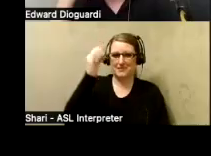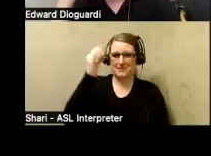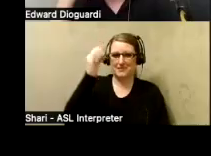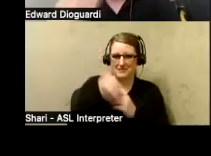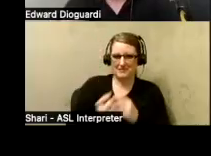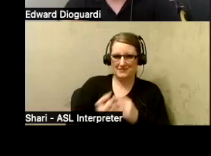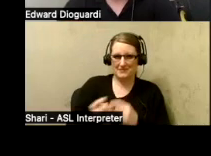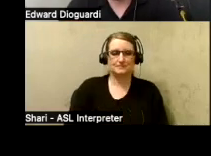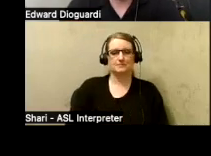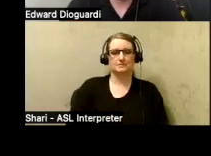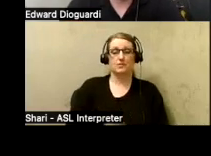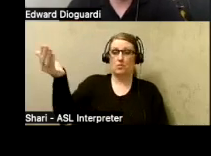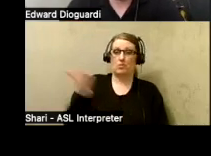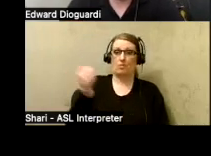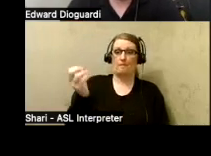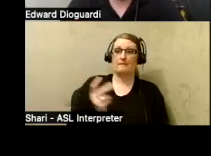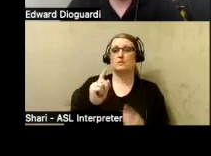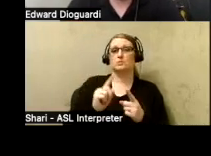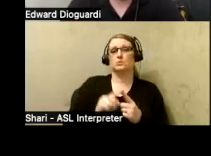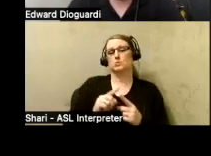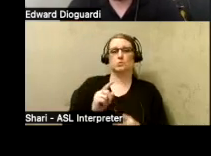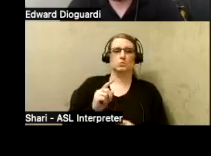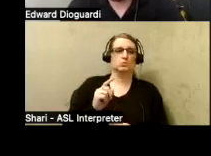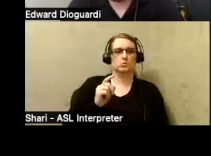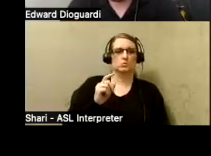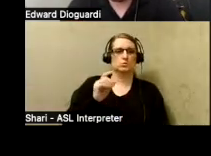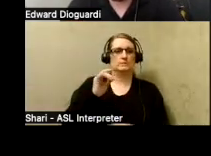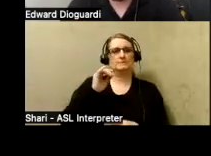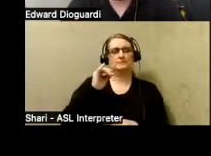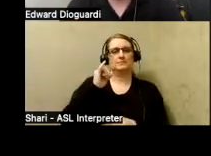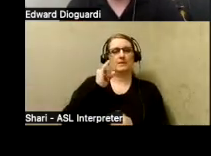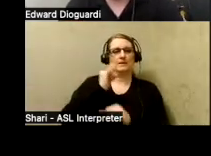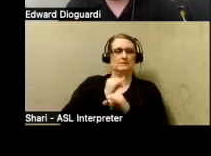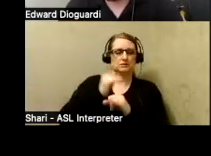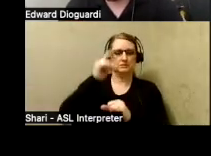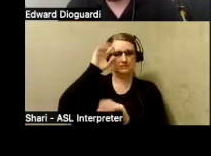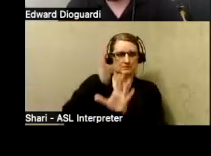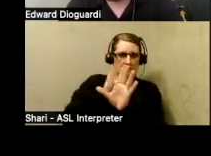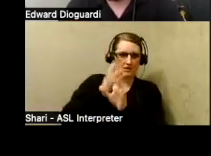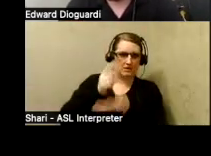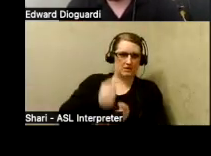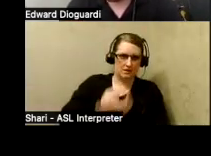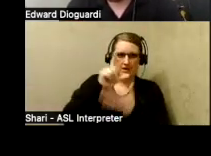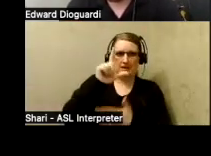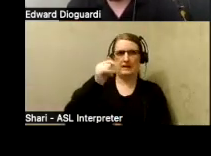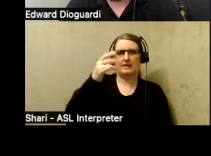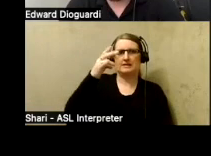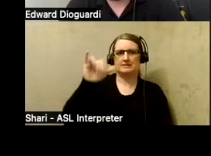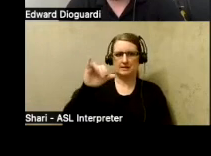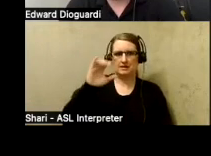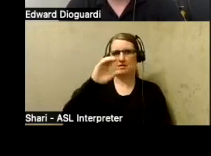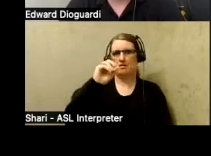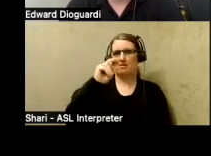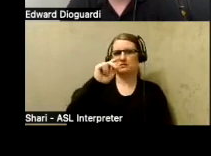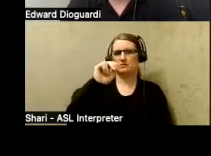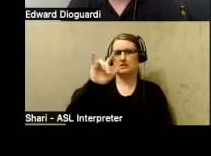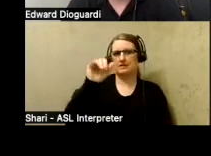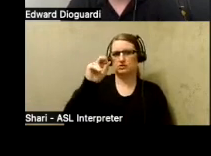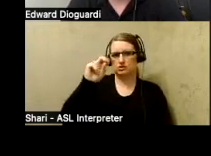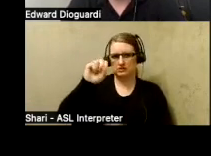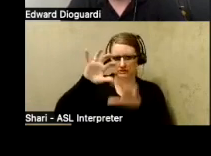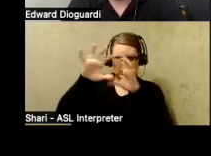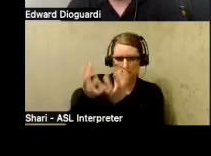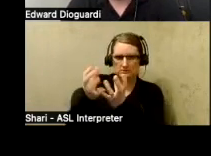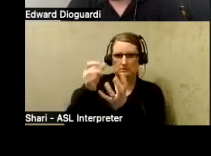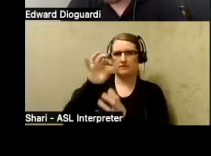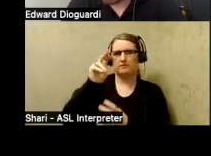Welcome back to Institut Psychotherapy, Legacy and Constellations of Francesc Tosquelles.